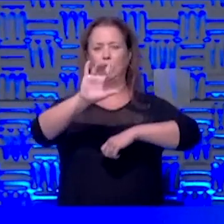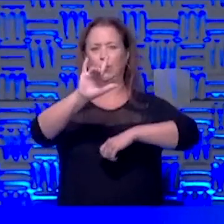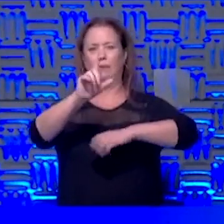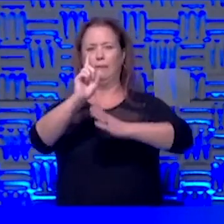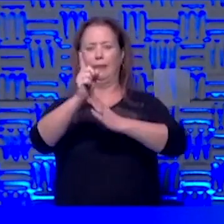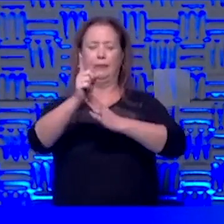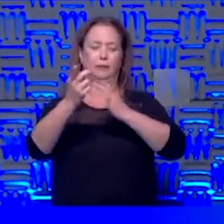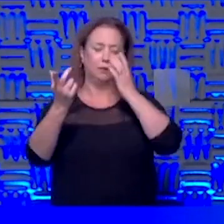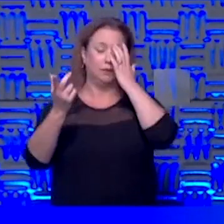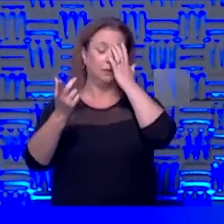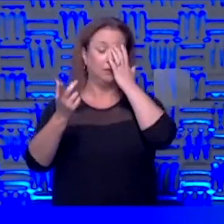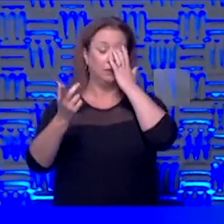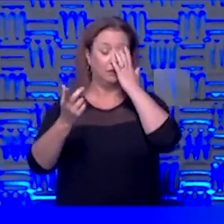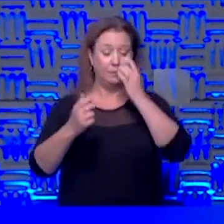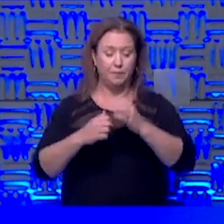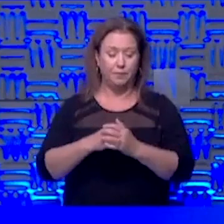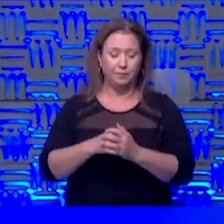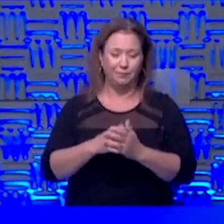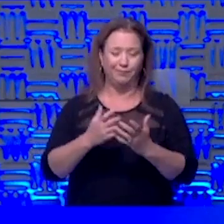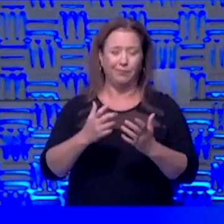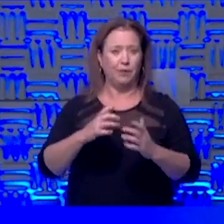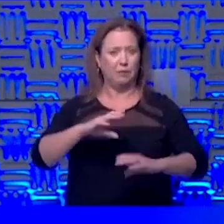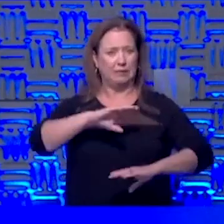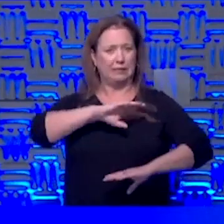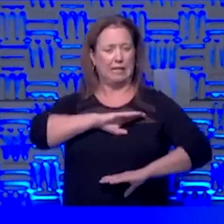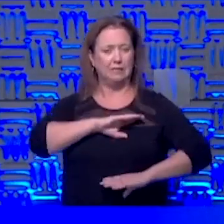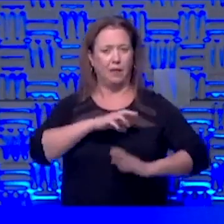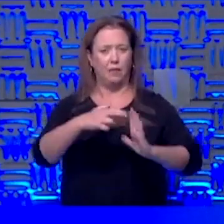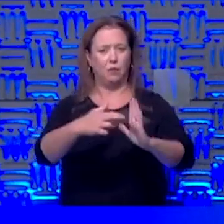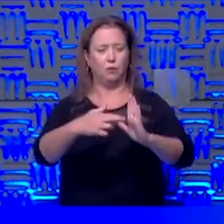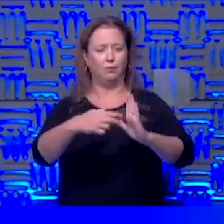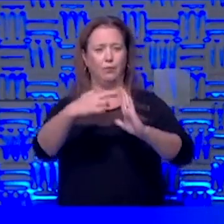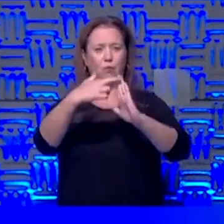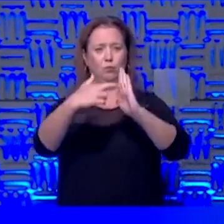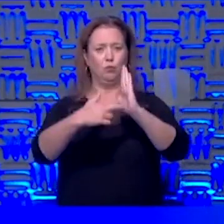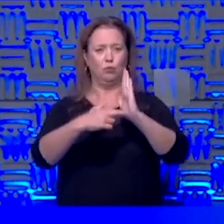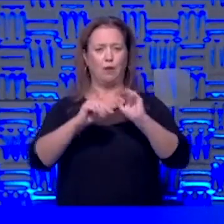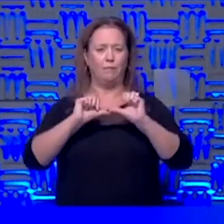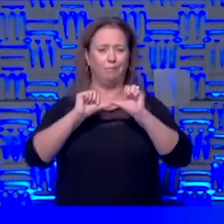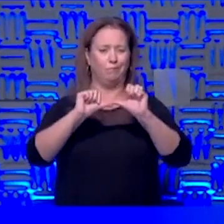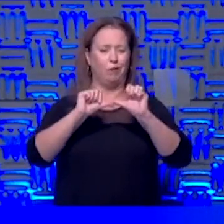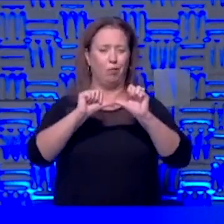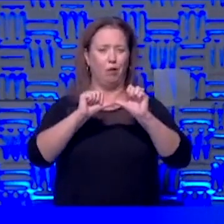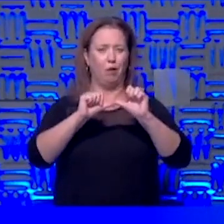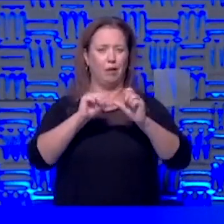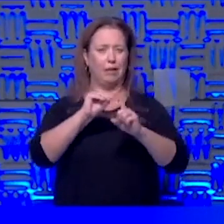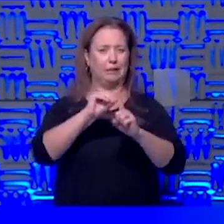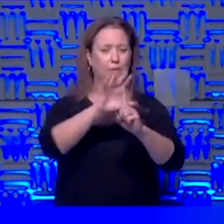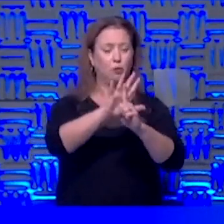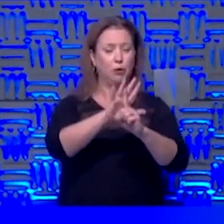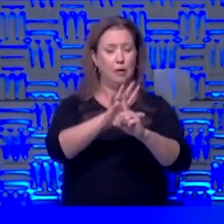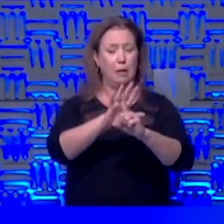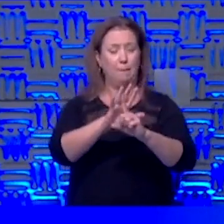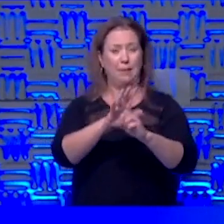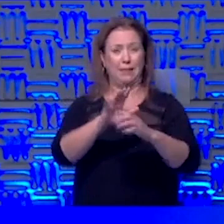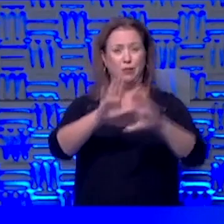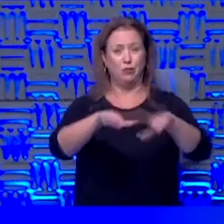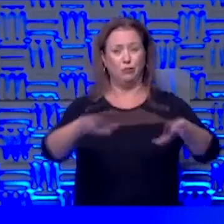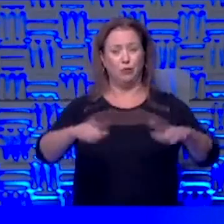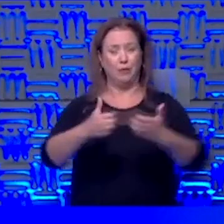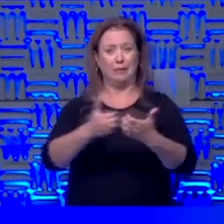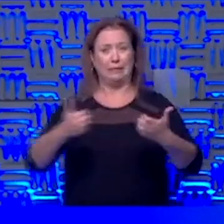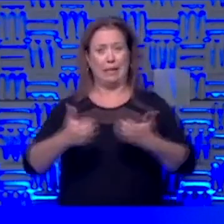So that would still meet the criteria for what we call prolonged exposure. But if you can certainly spread the children